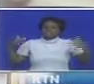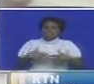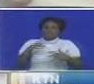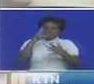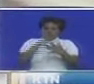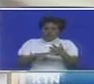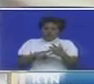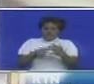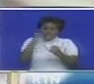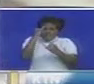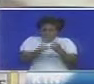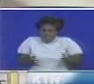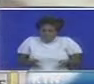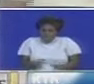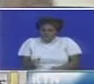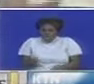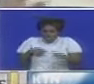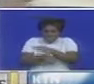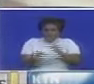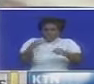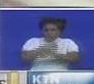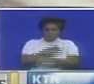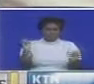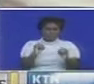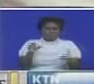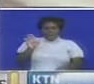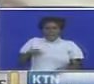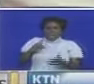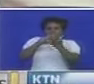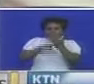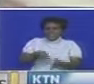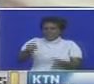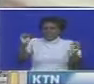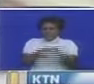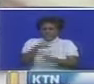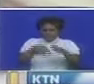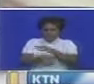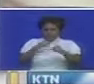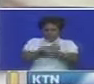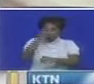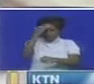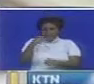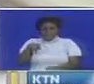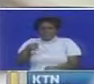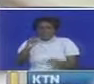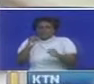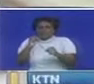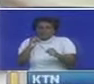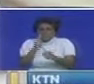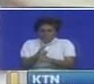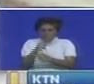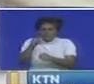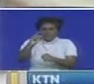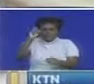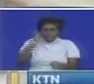the last born had not gone to school because the mother insisted she can't go to school because there were 12 goats that